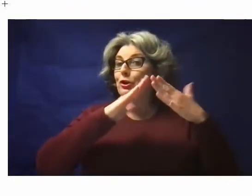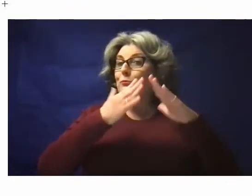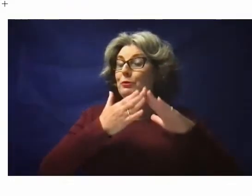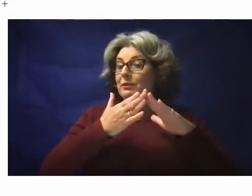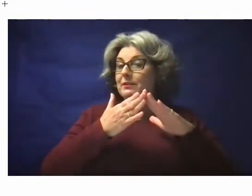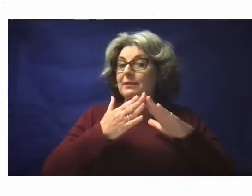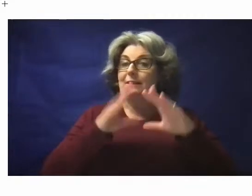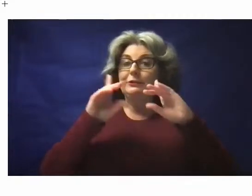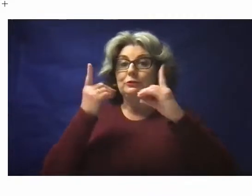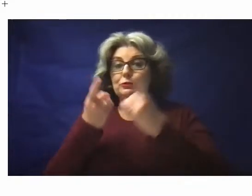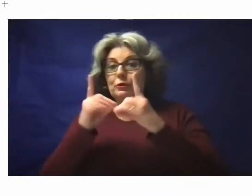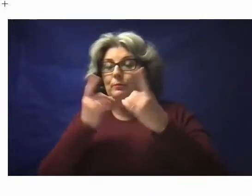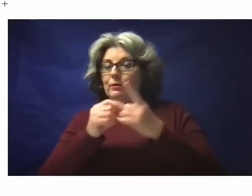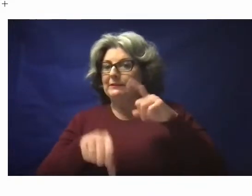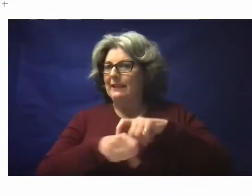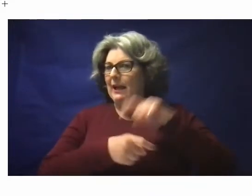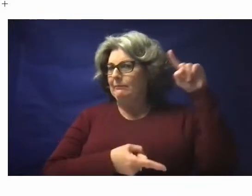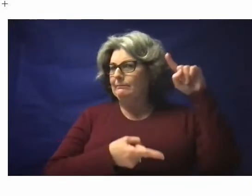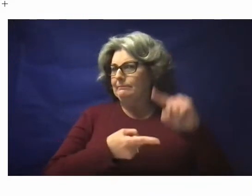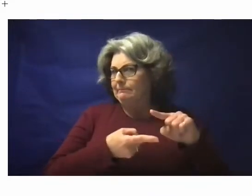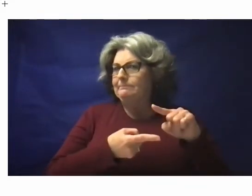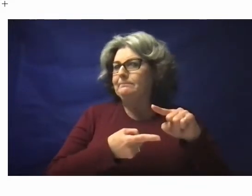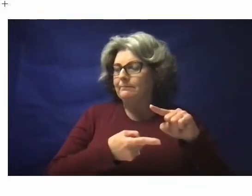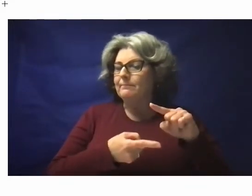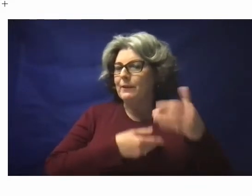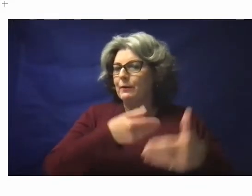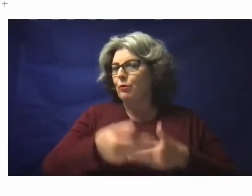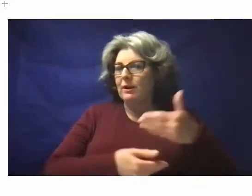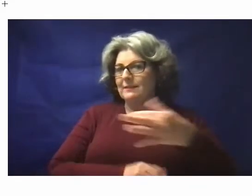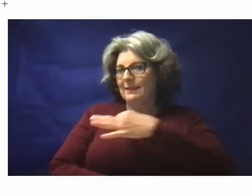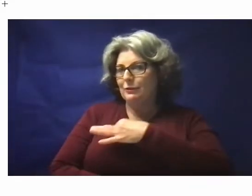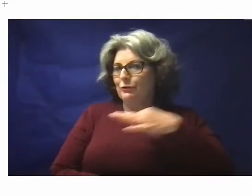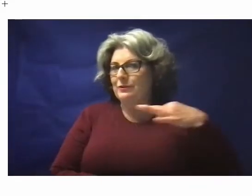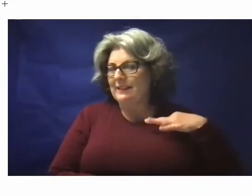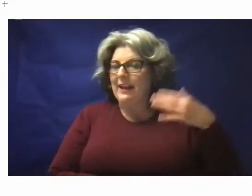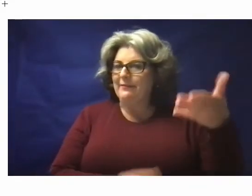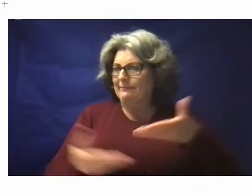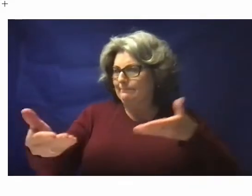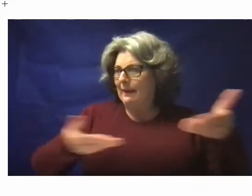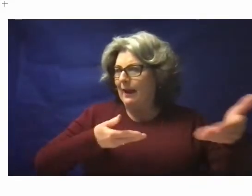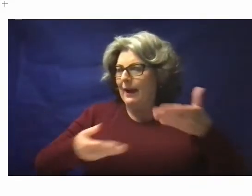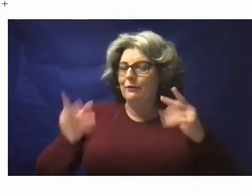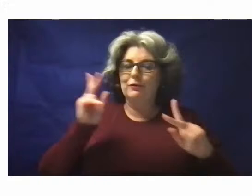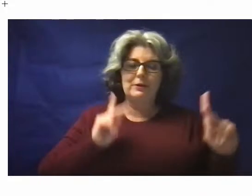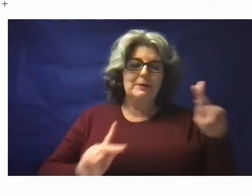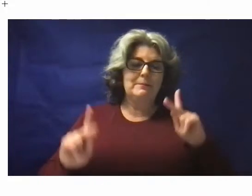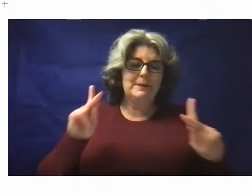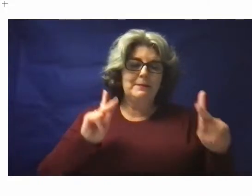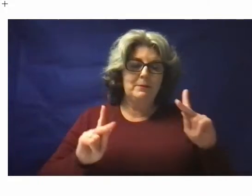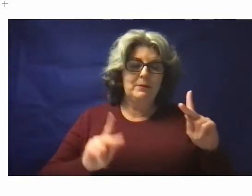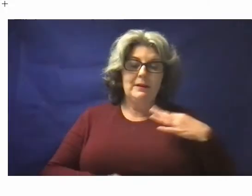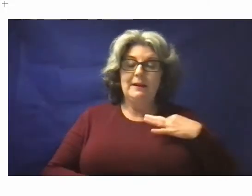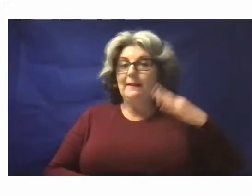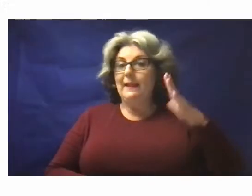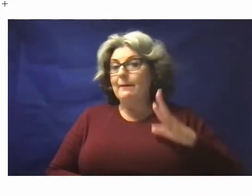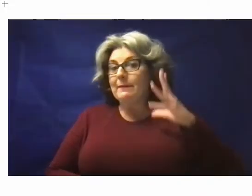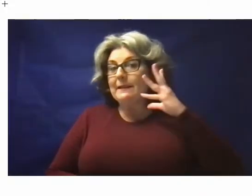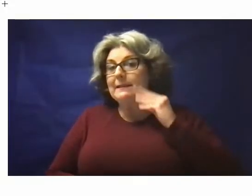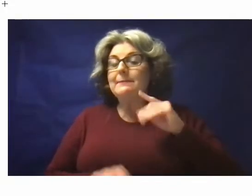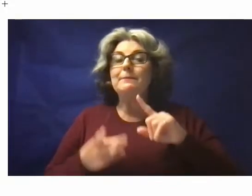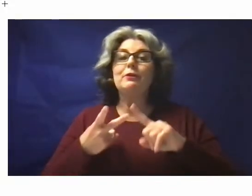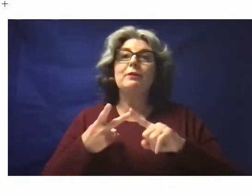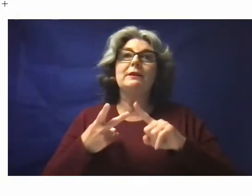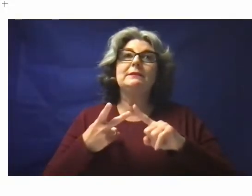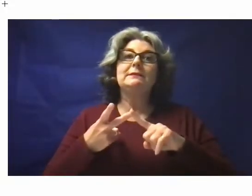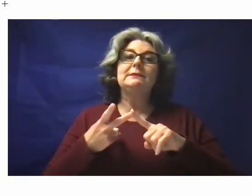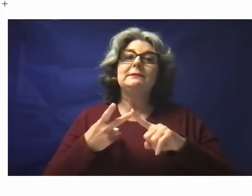are trying to shorten the staffing process. They're very cognizant of, the applicant's experience. And